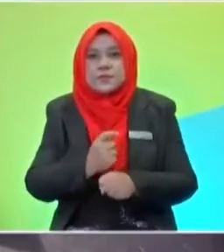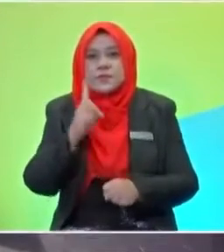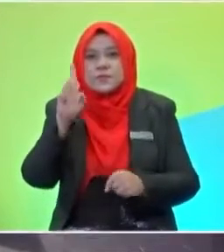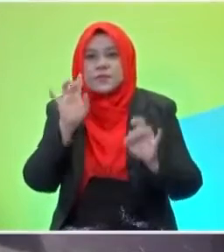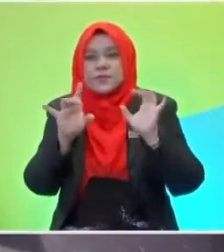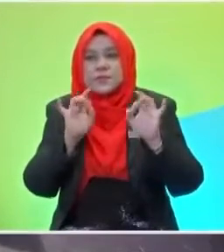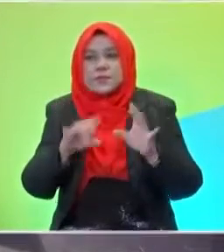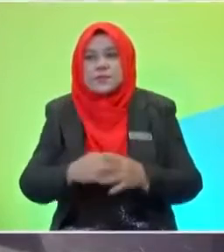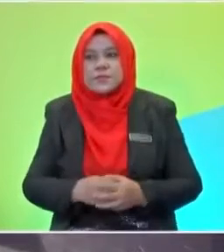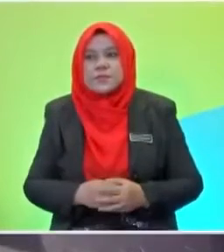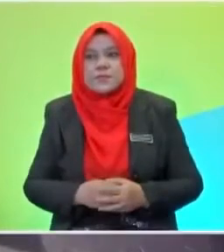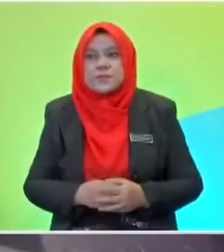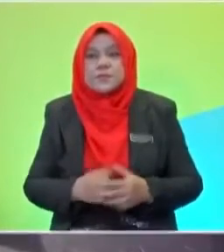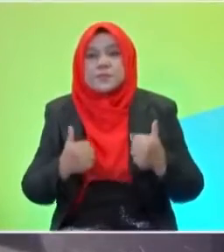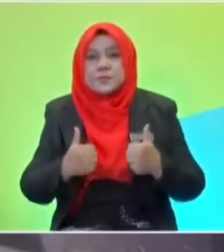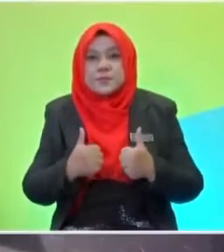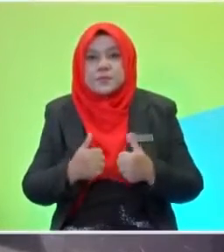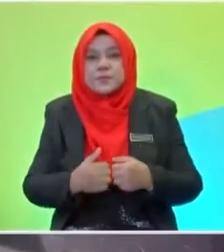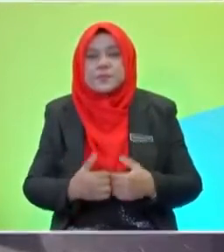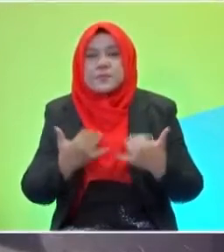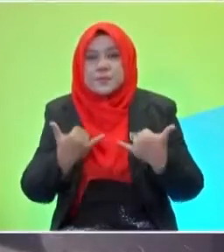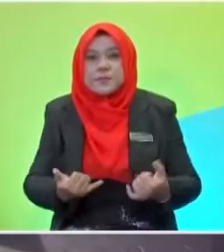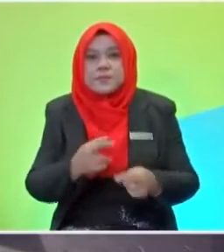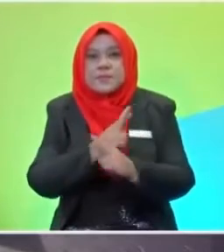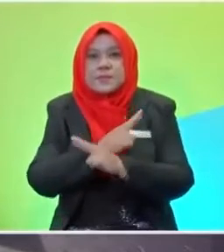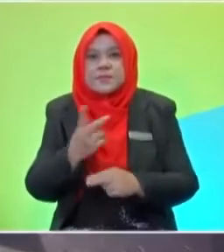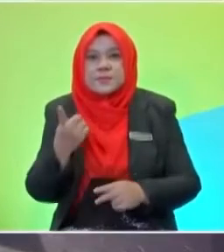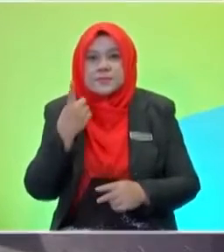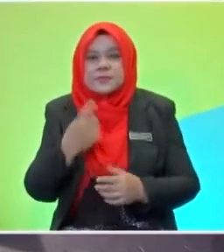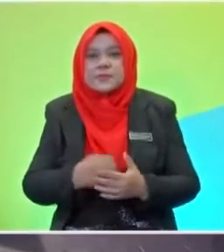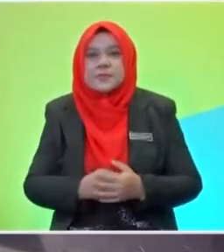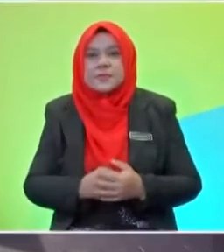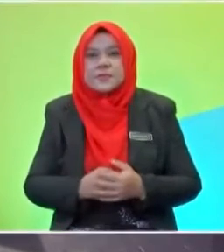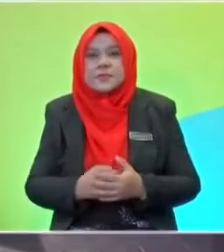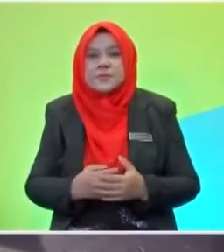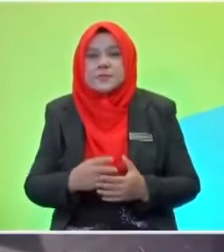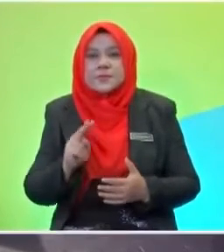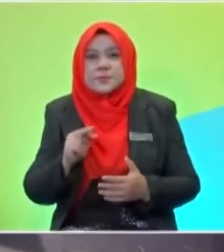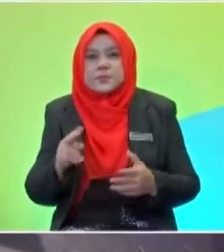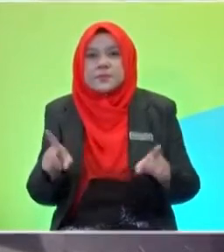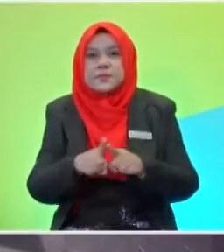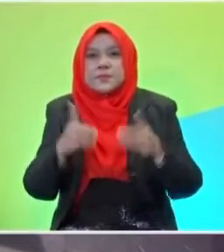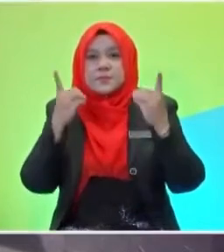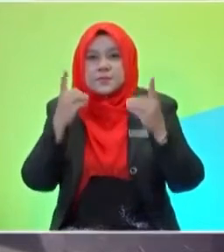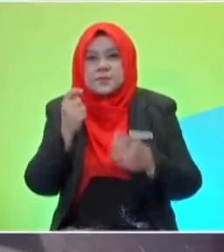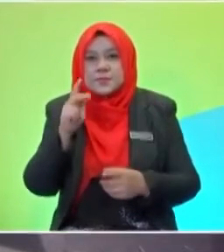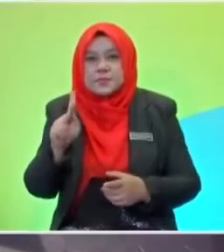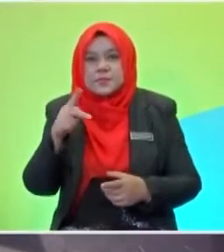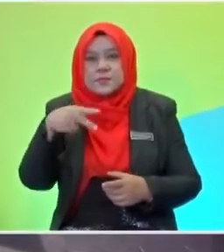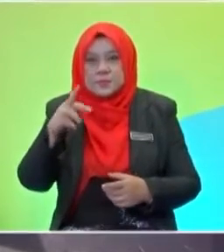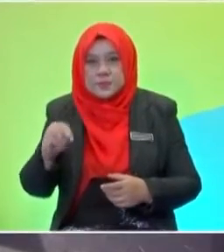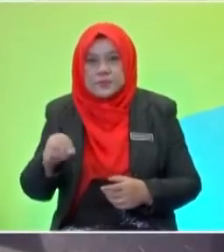Yes, good job, everyone. All right, pupils, we will take a short break, so don't go anywhere. We'll be right back only here on Didik TV, slot tahap